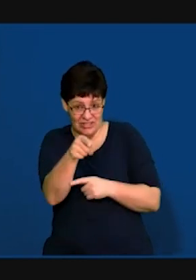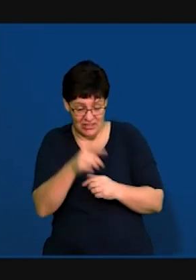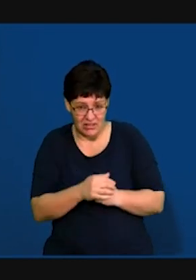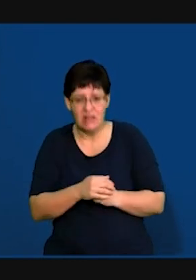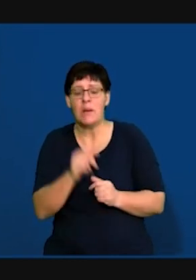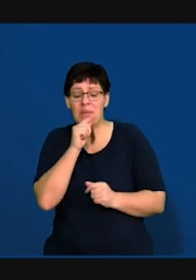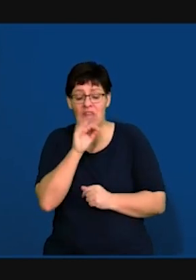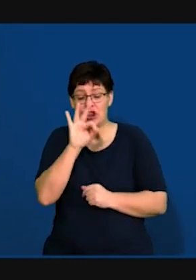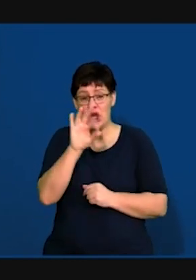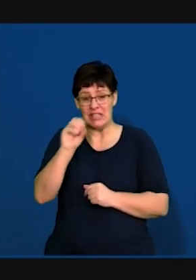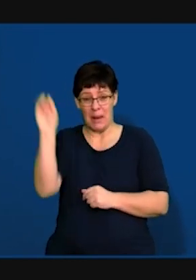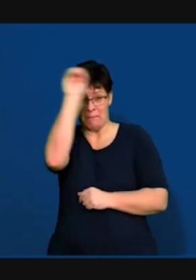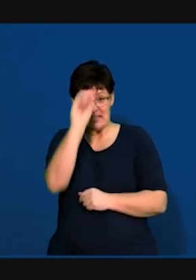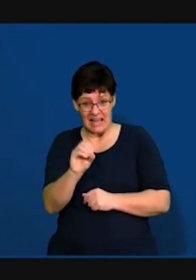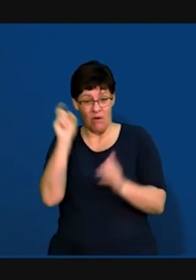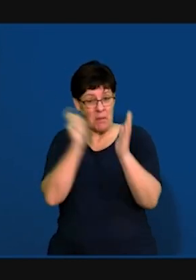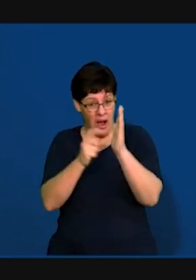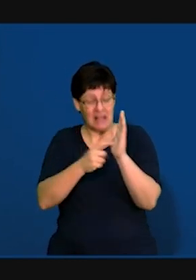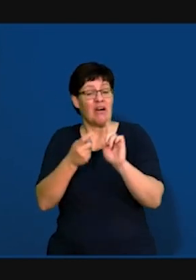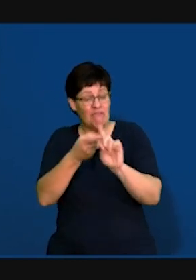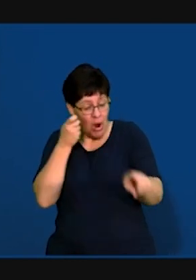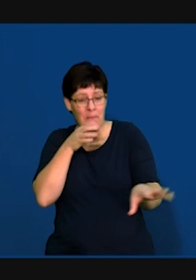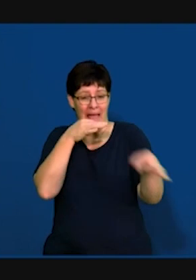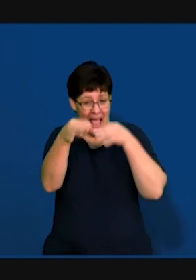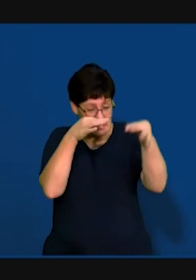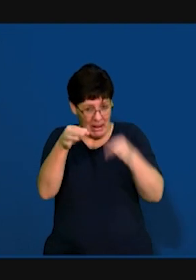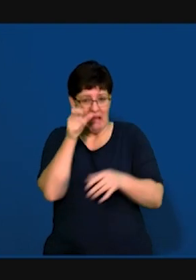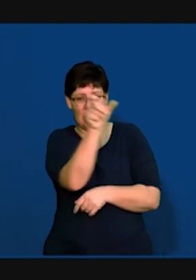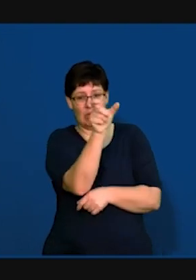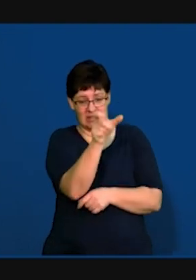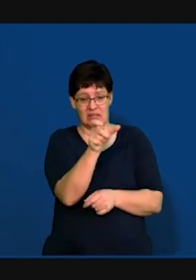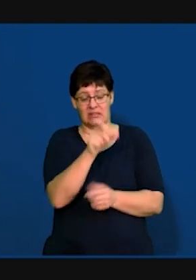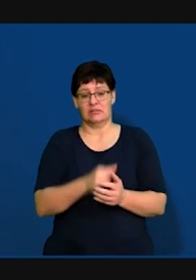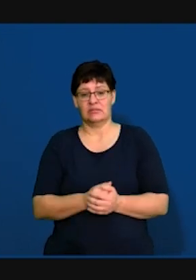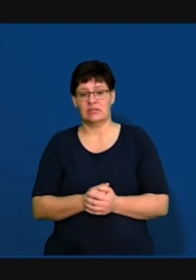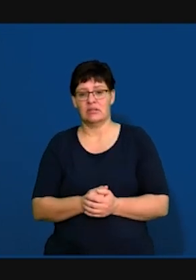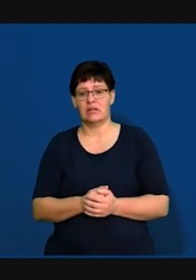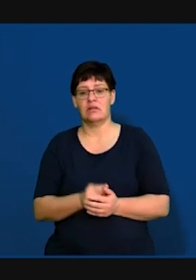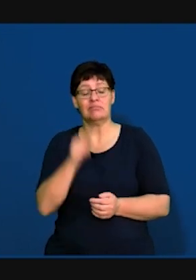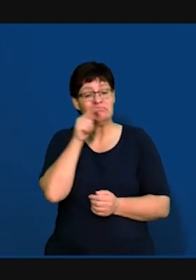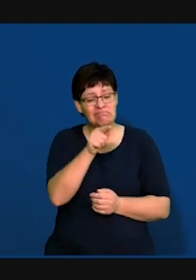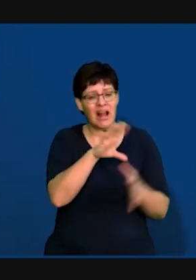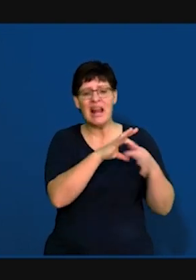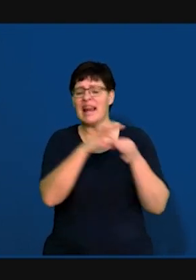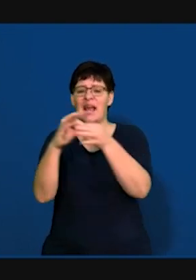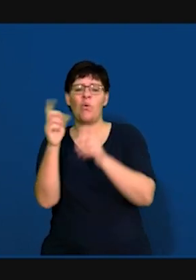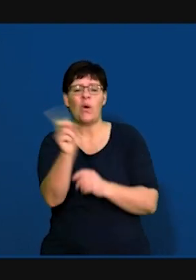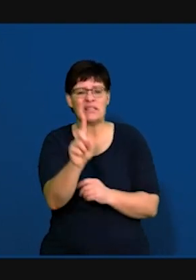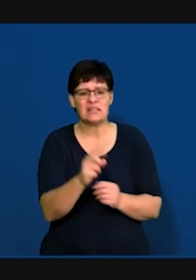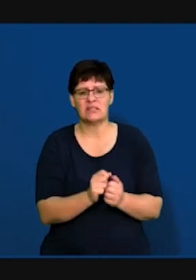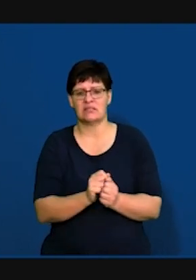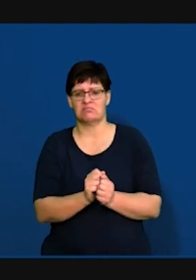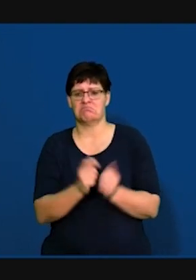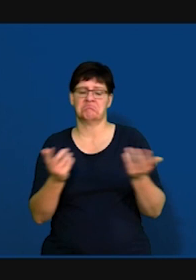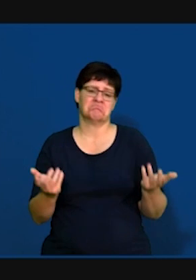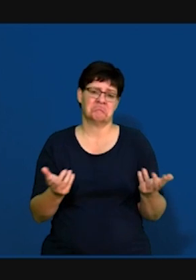than 30% of the marks in the total of 150. The definitions need to be extracted